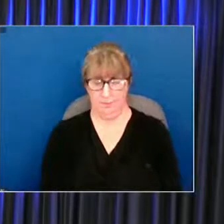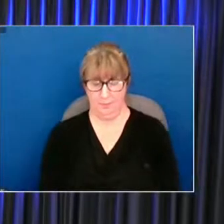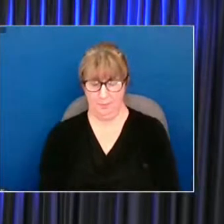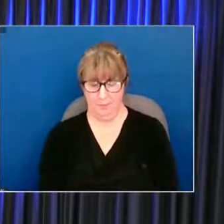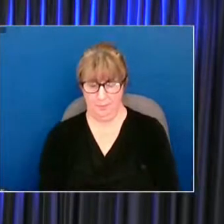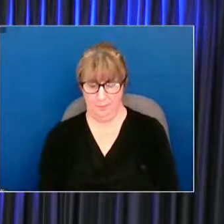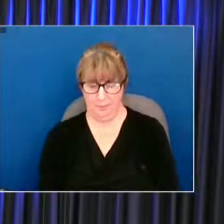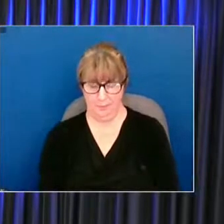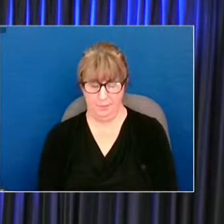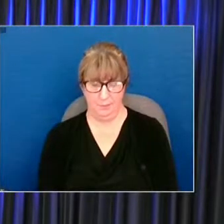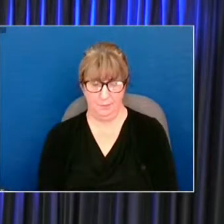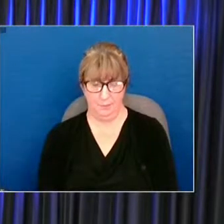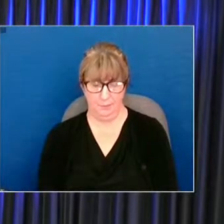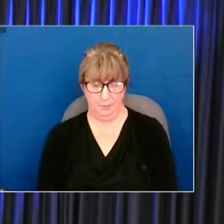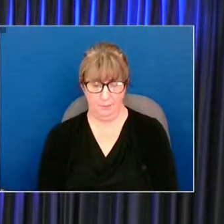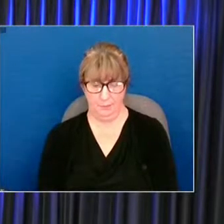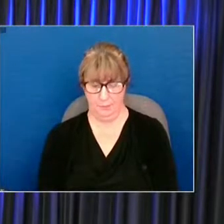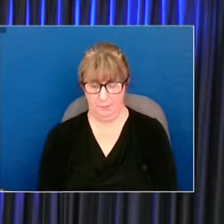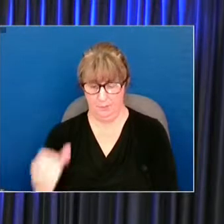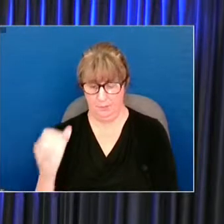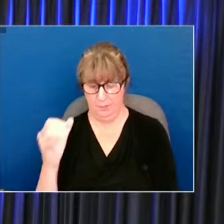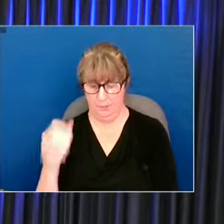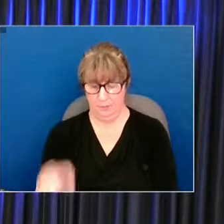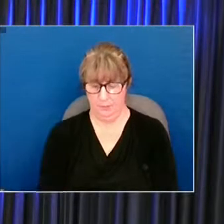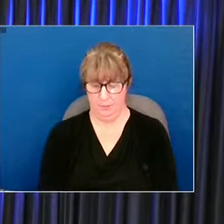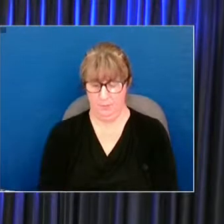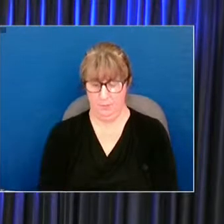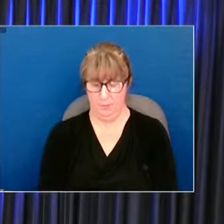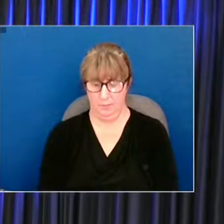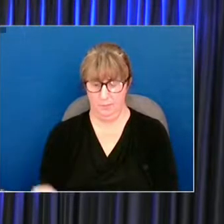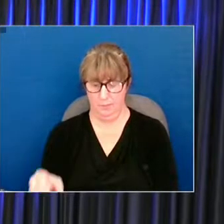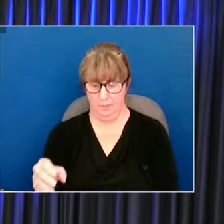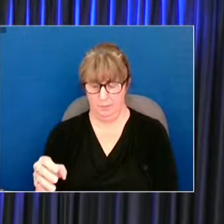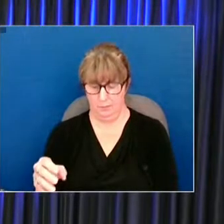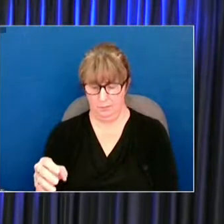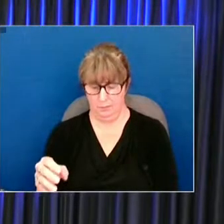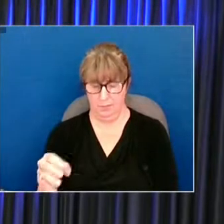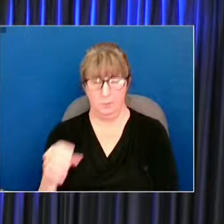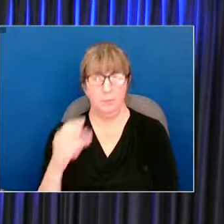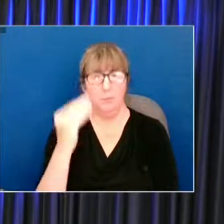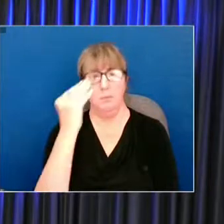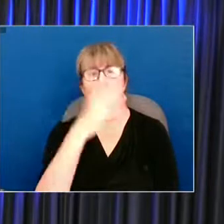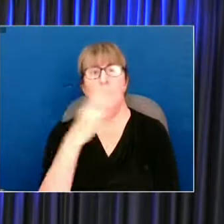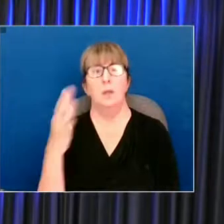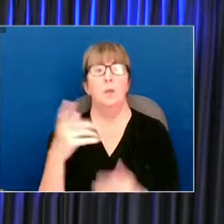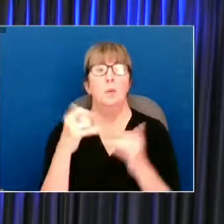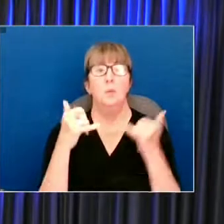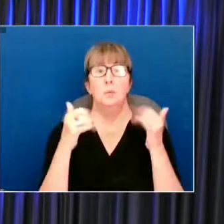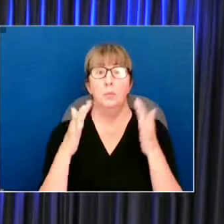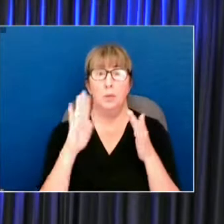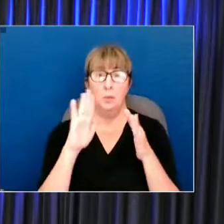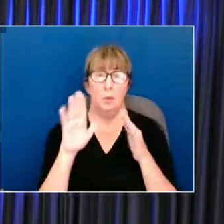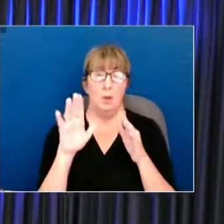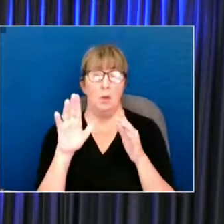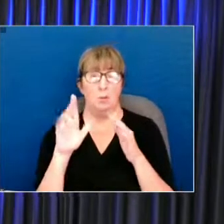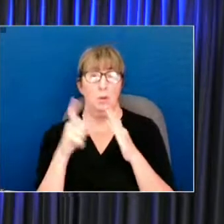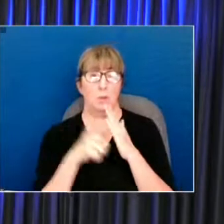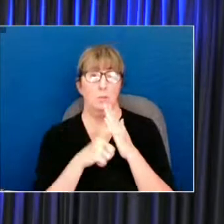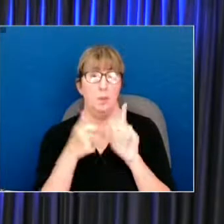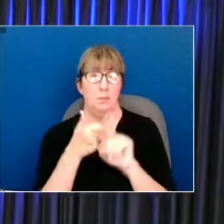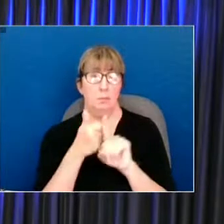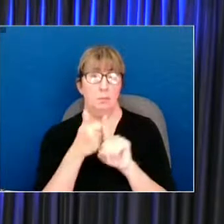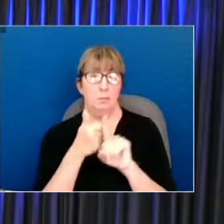itself will auto resize. We suspect that most users, if they're on a desktop, to launch the player, it won't keep